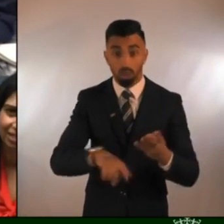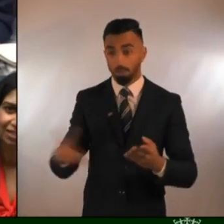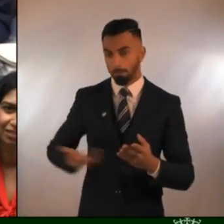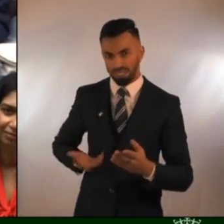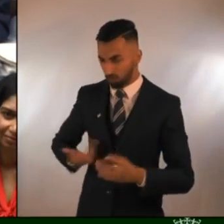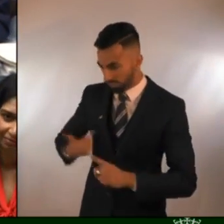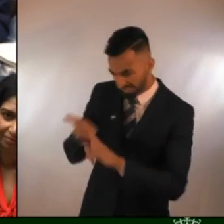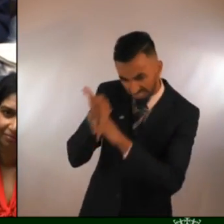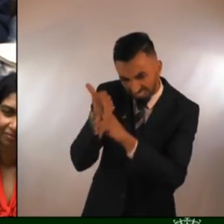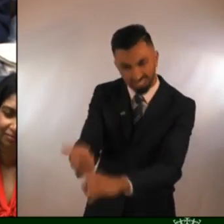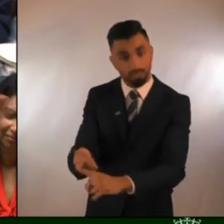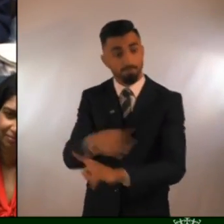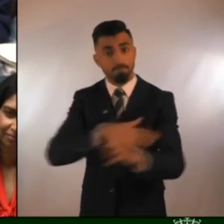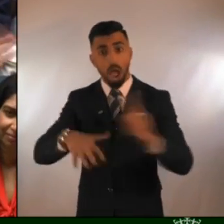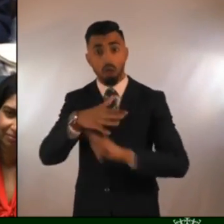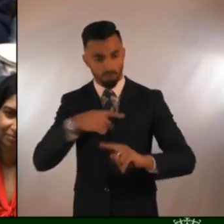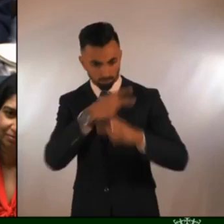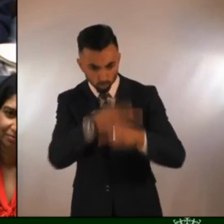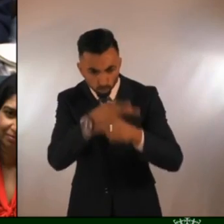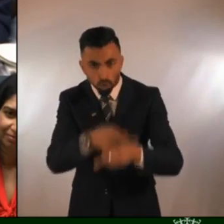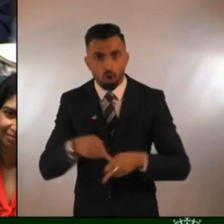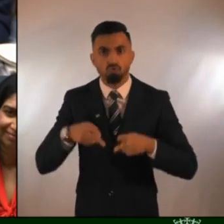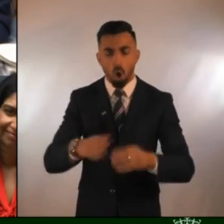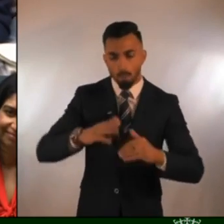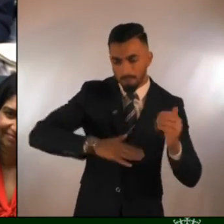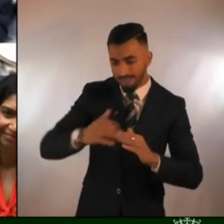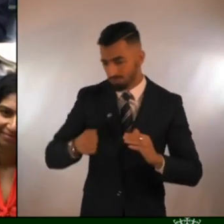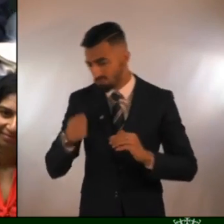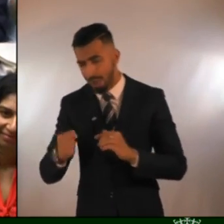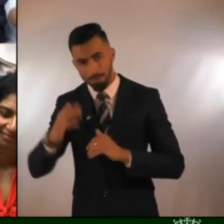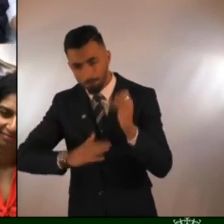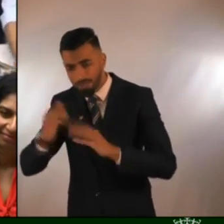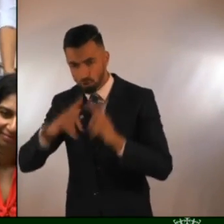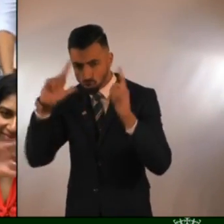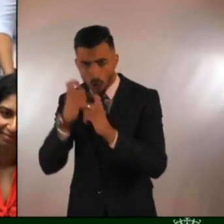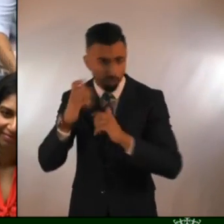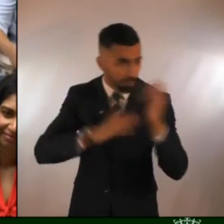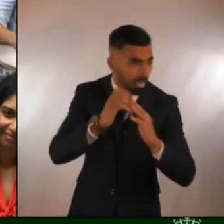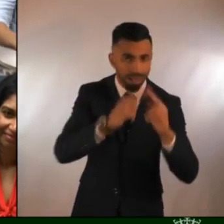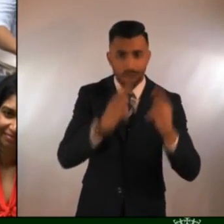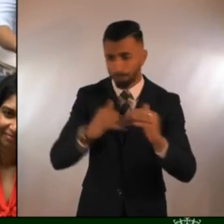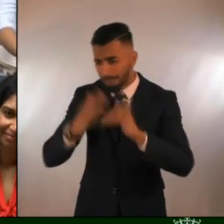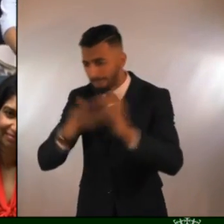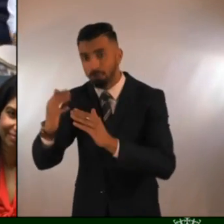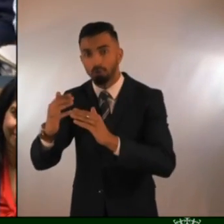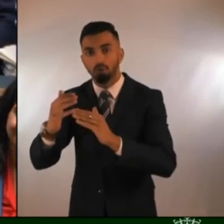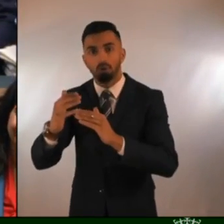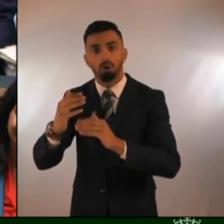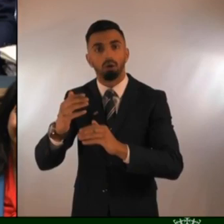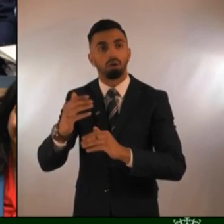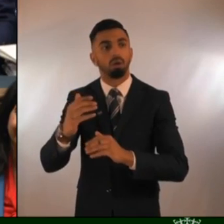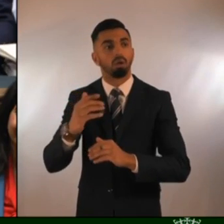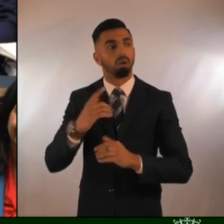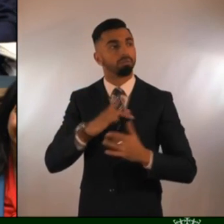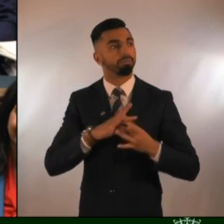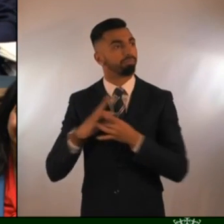business, protecting our environment, building roads, building railways, building colleges, building houses, building our union.